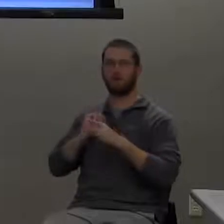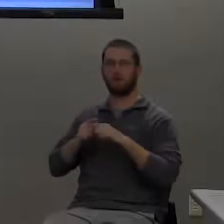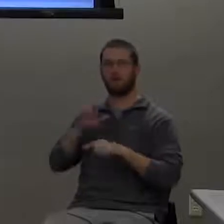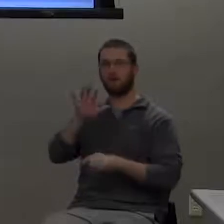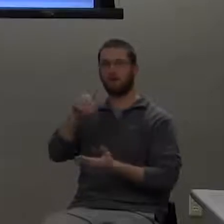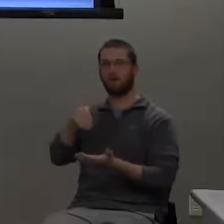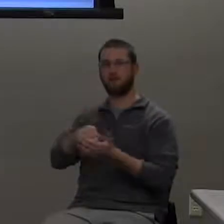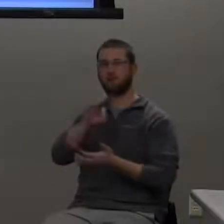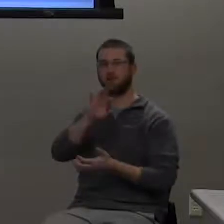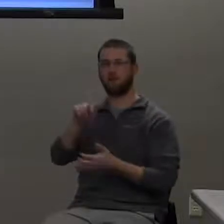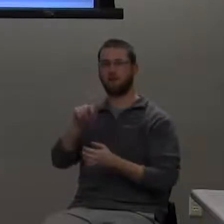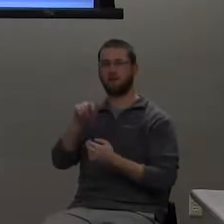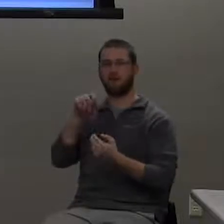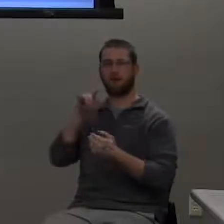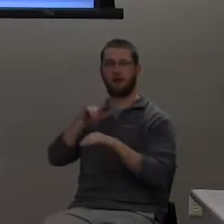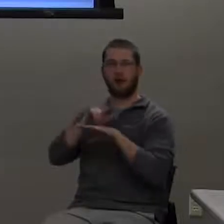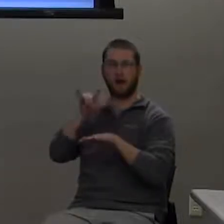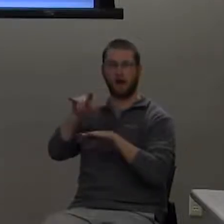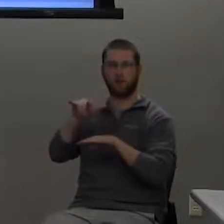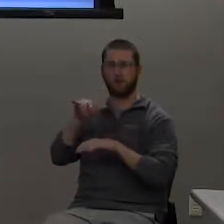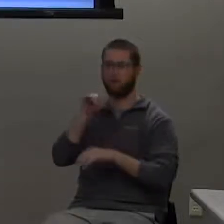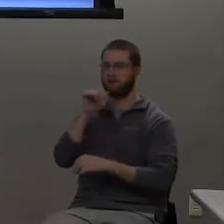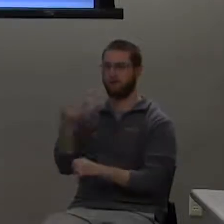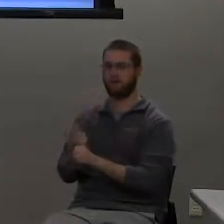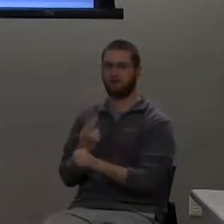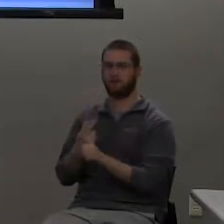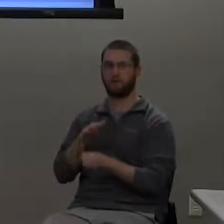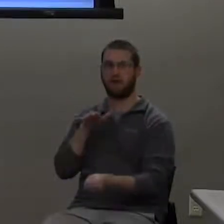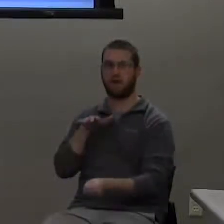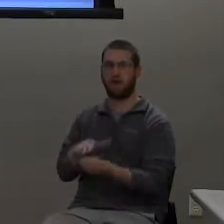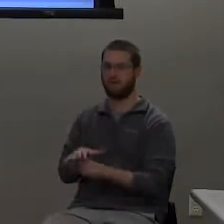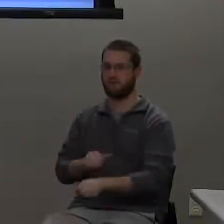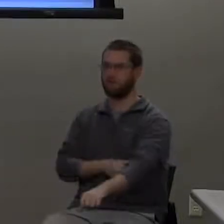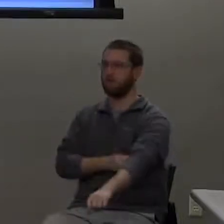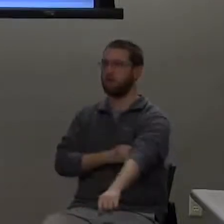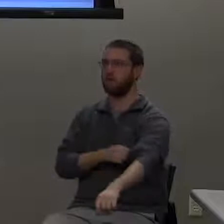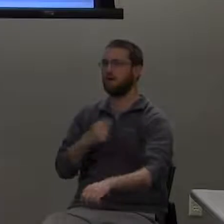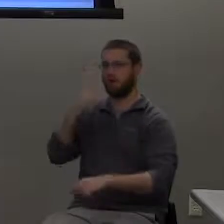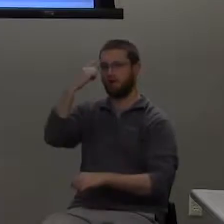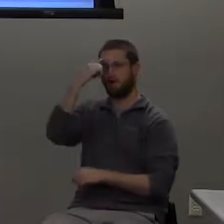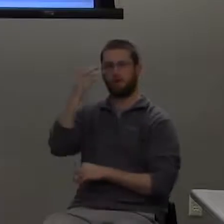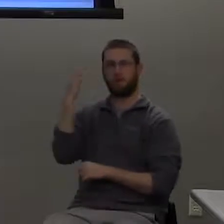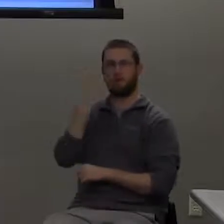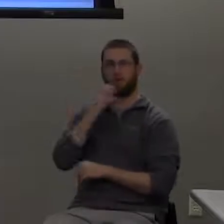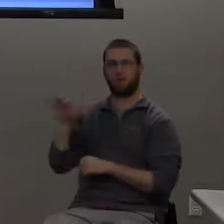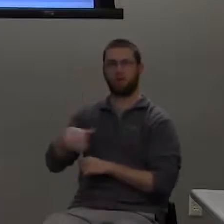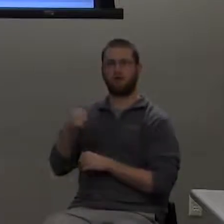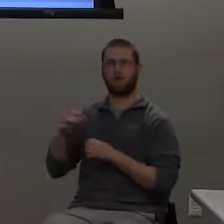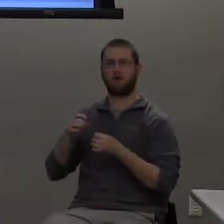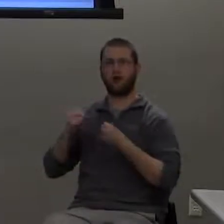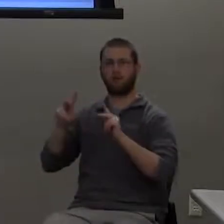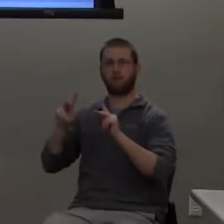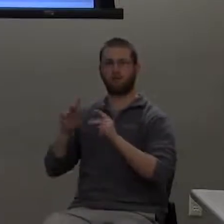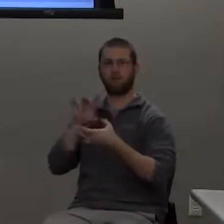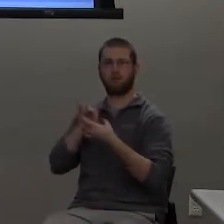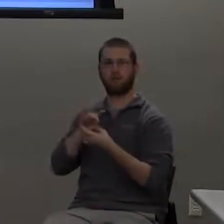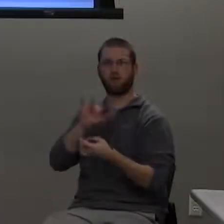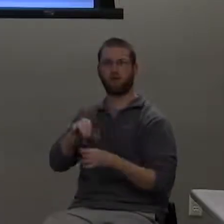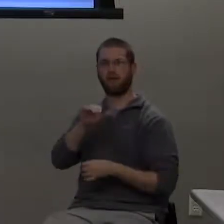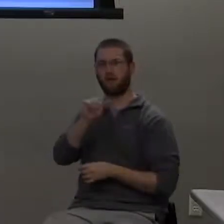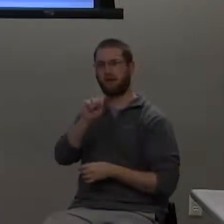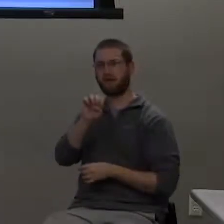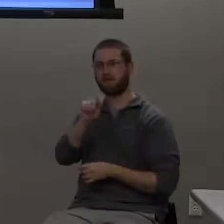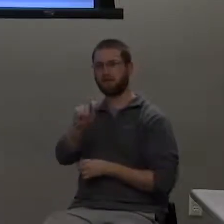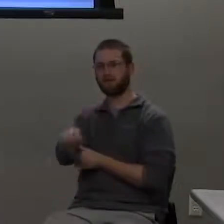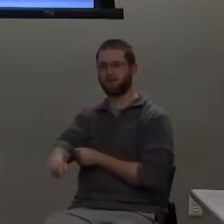at an airport that is highly underutilized, that to me starts to say, what are some of those opportunities that tie into those assets? Quality